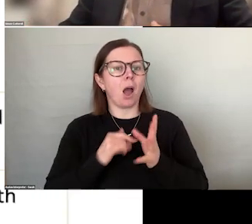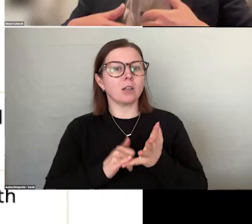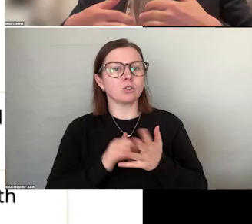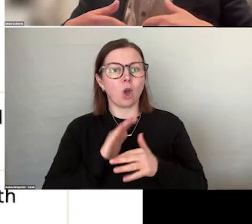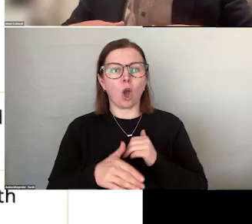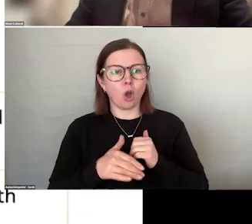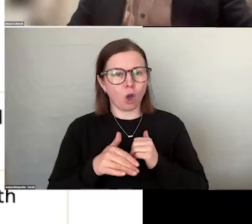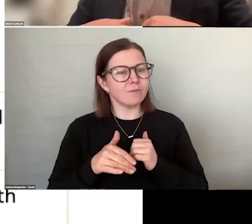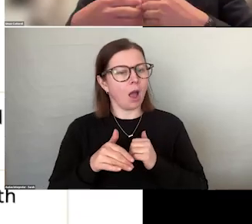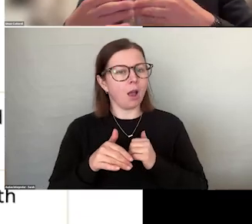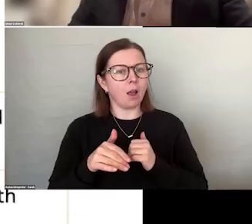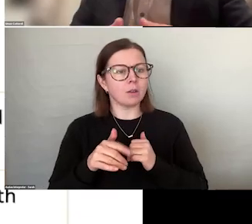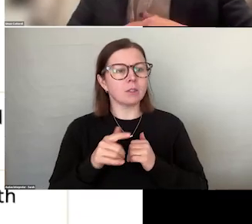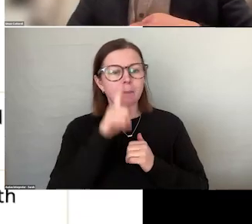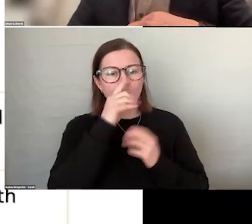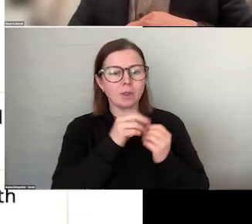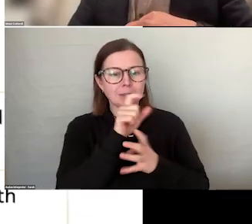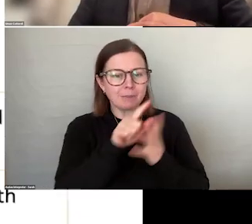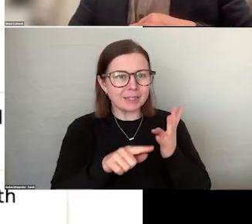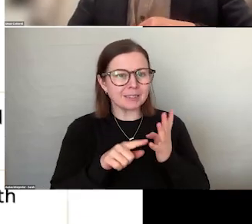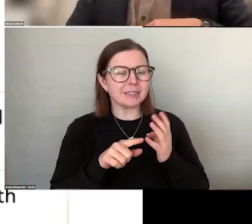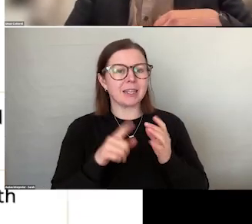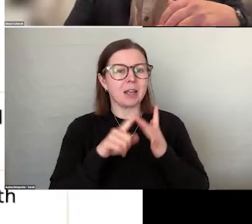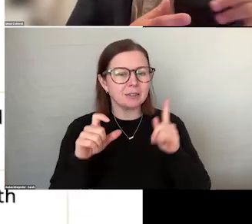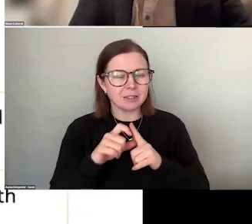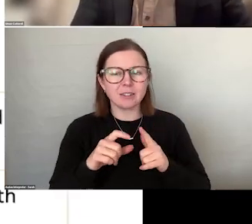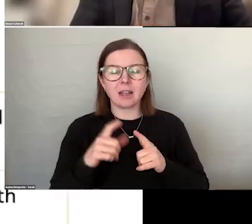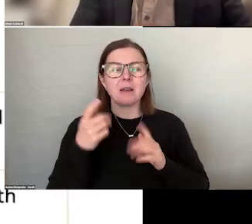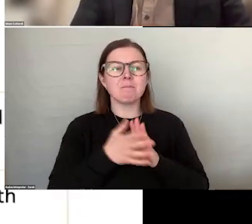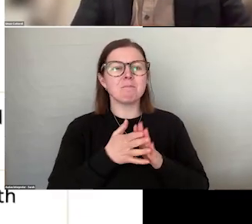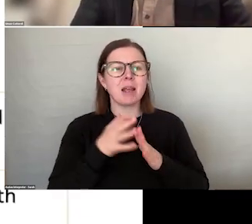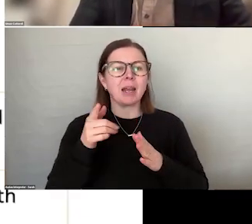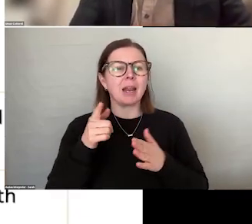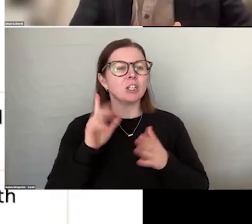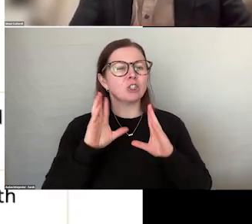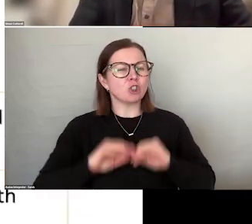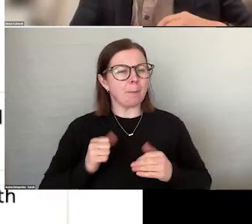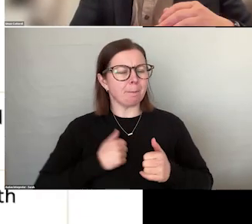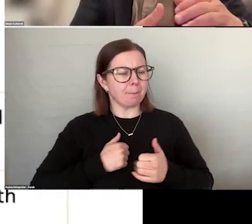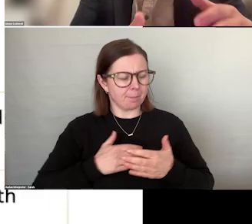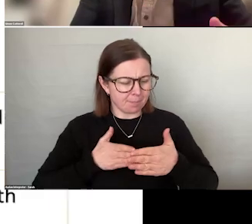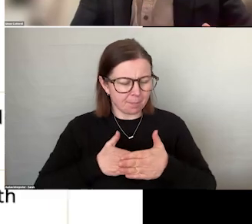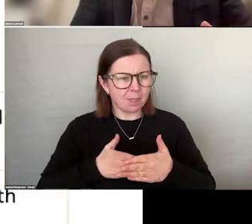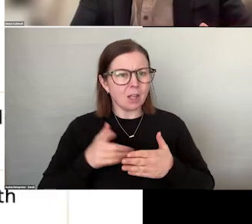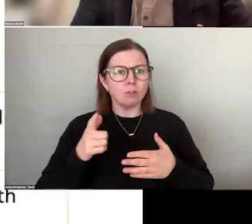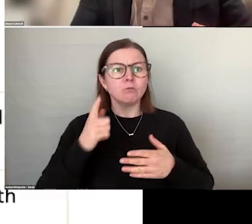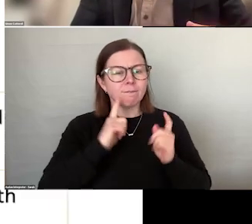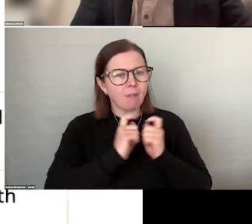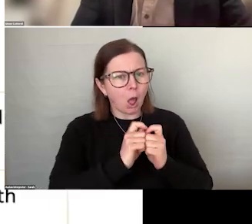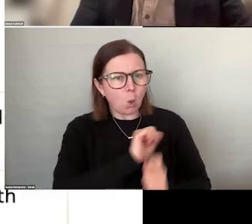others. So stopping the diagnostic overshadowing, valuing everyone's lives and